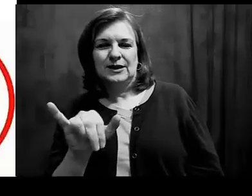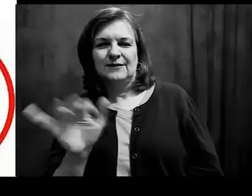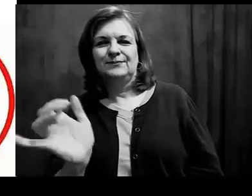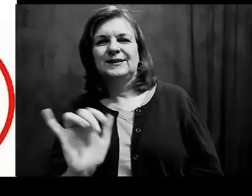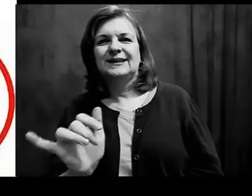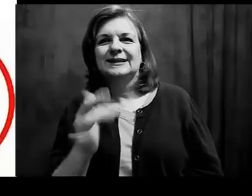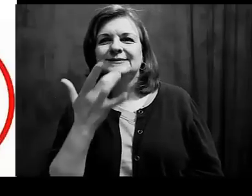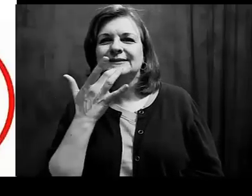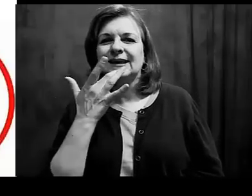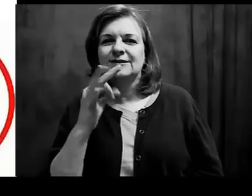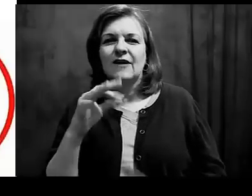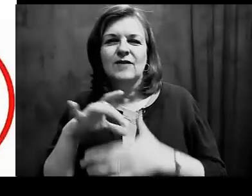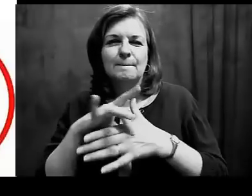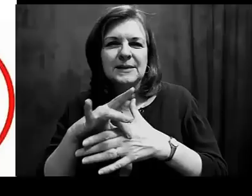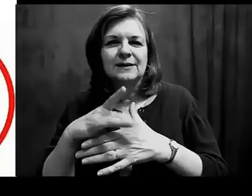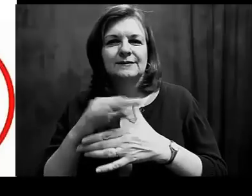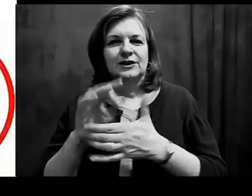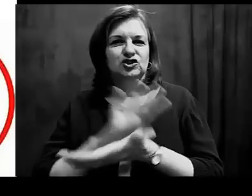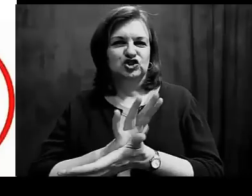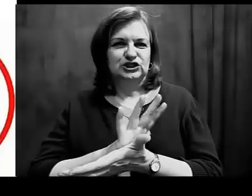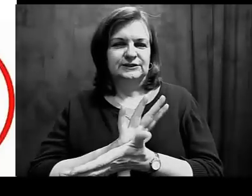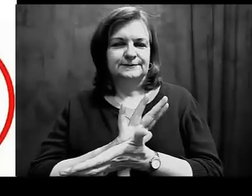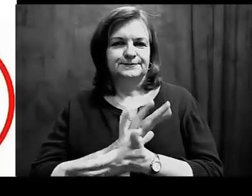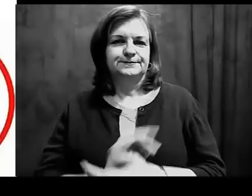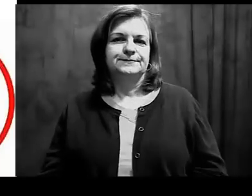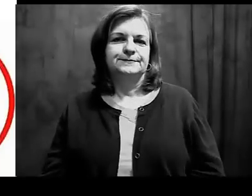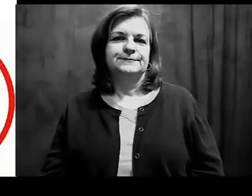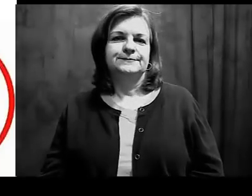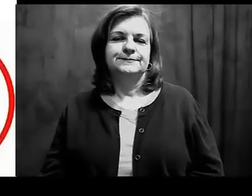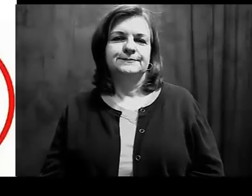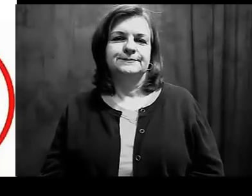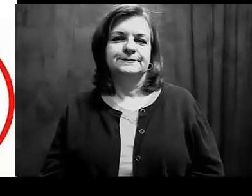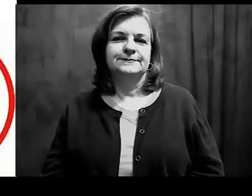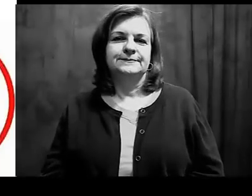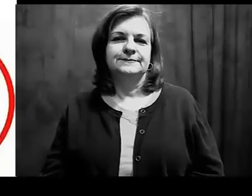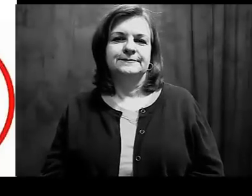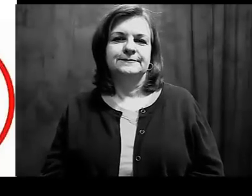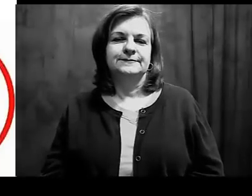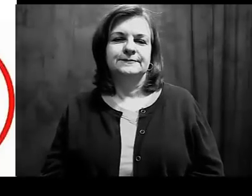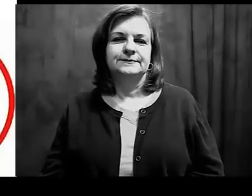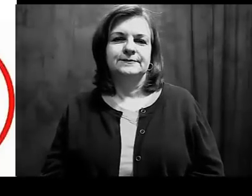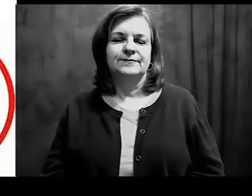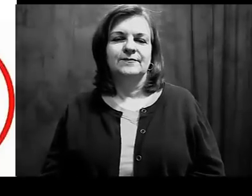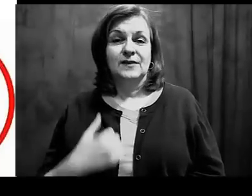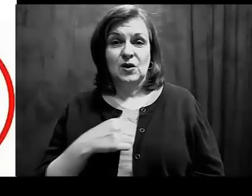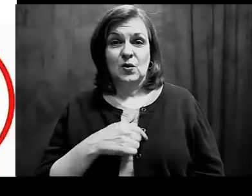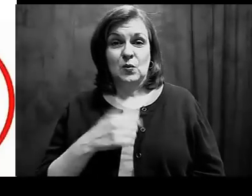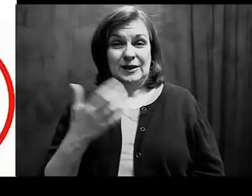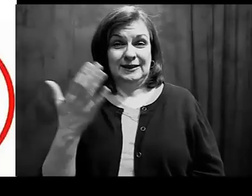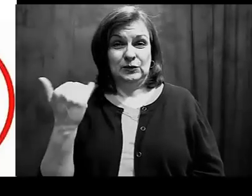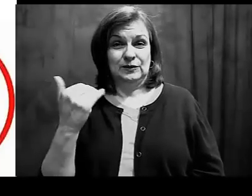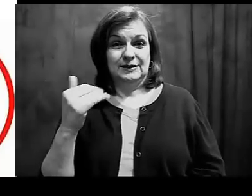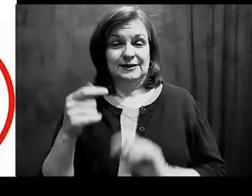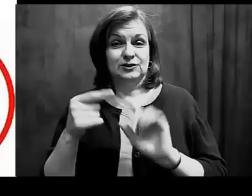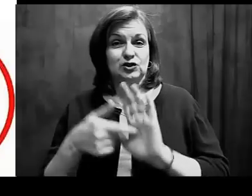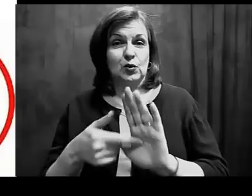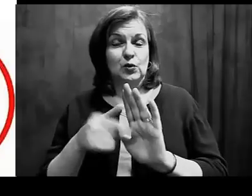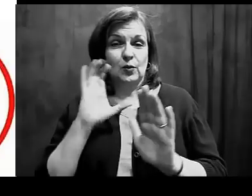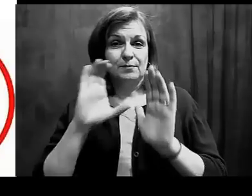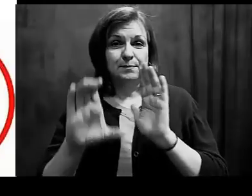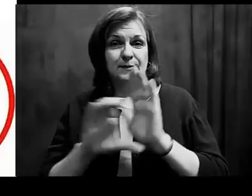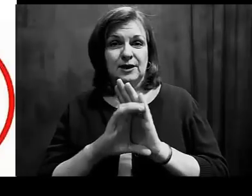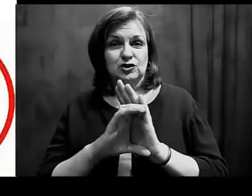taste associated typically with meats and cheeses. Now, when we look at this, we always used to give you a